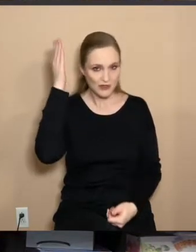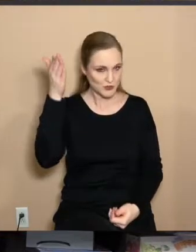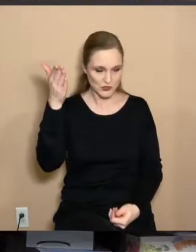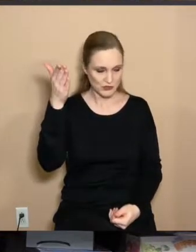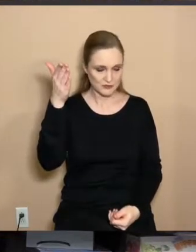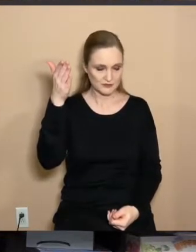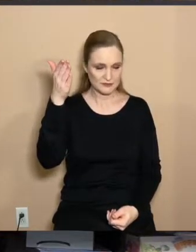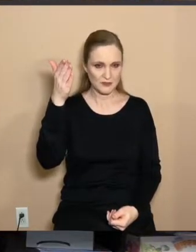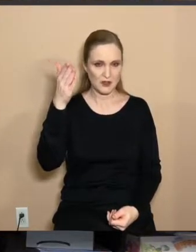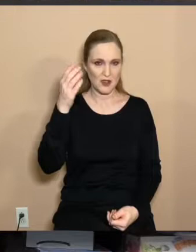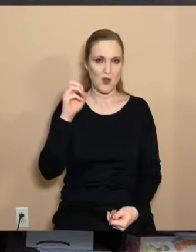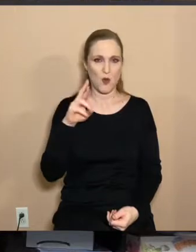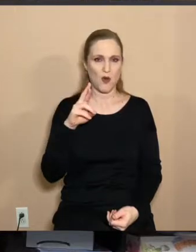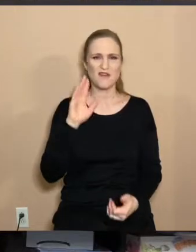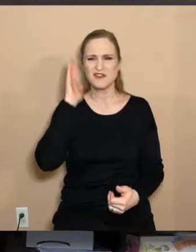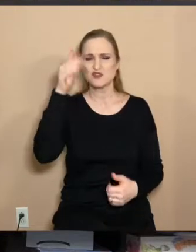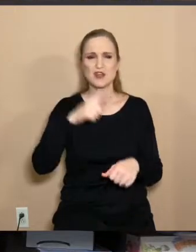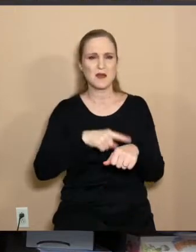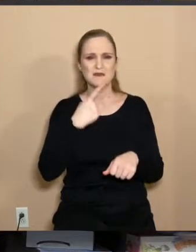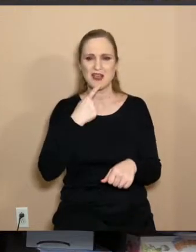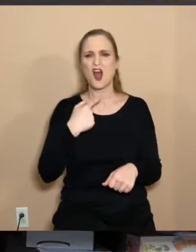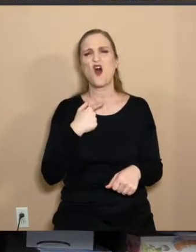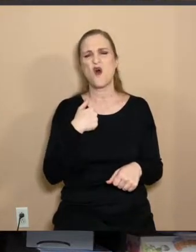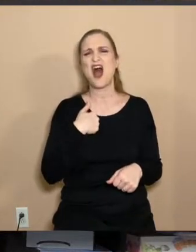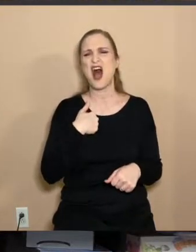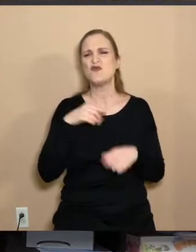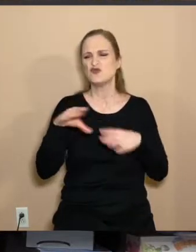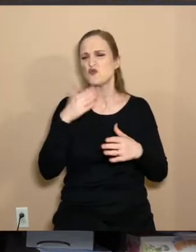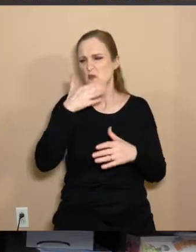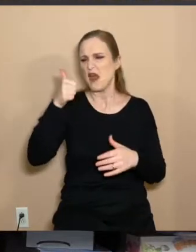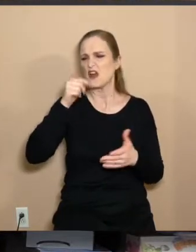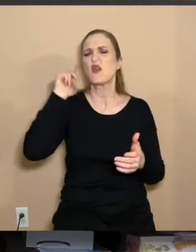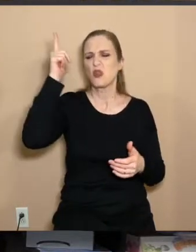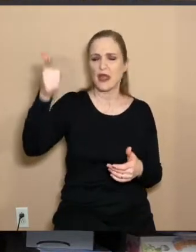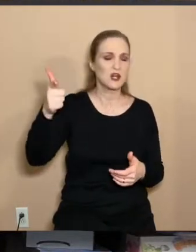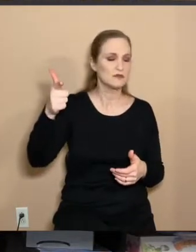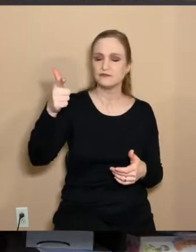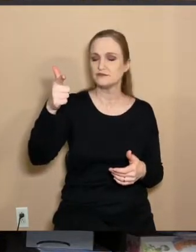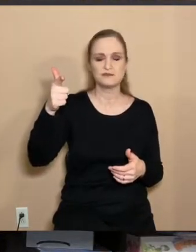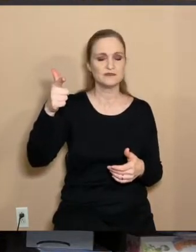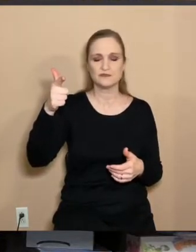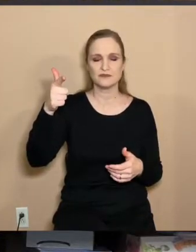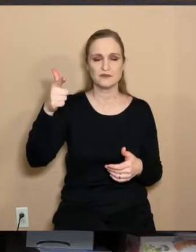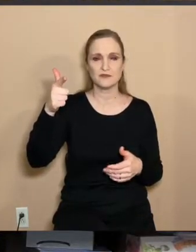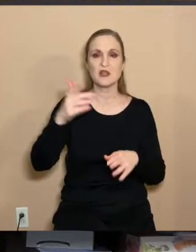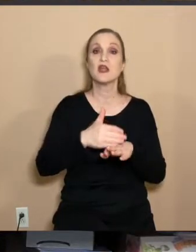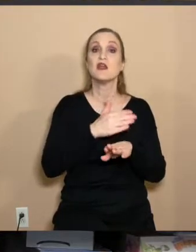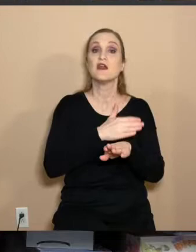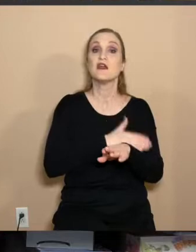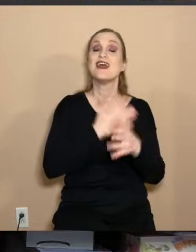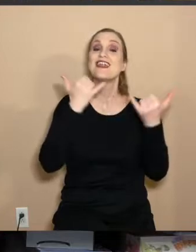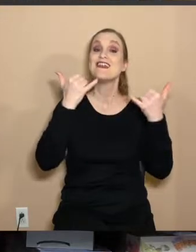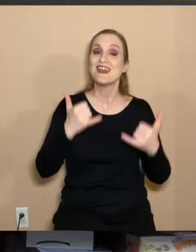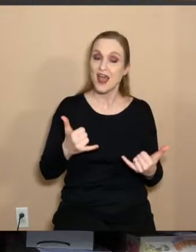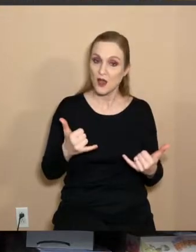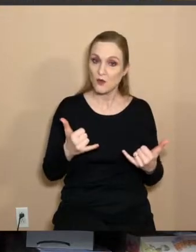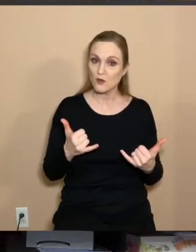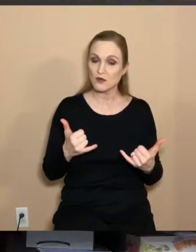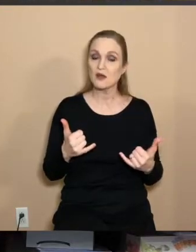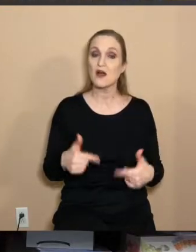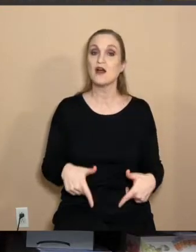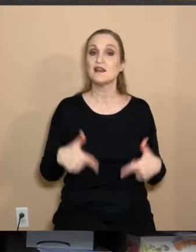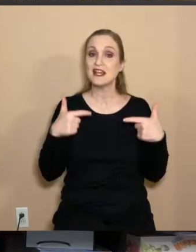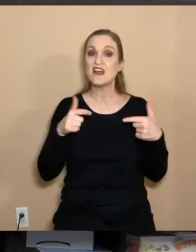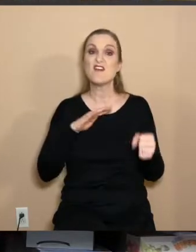event or some future time to say, hey, I'll get my act together later. Put those things away now and live a life to